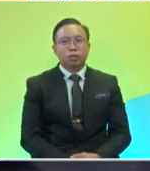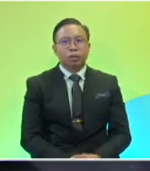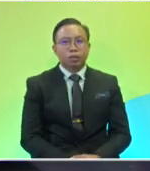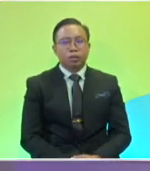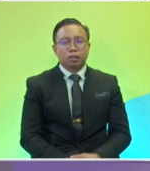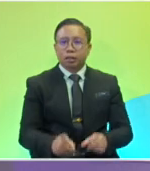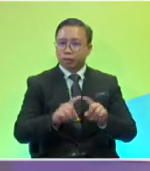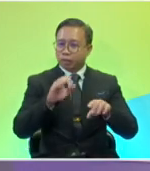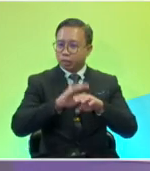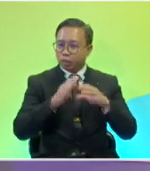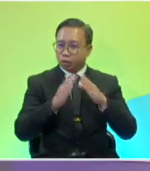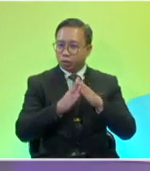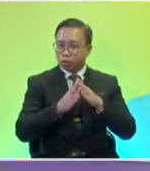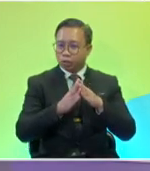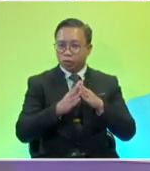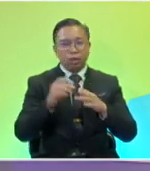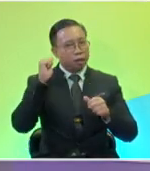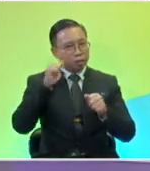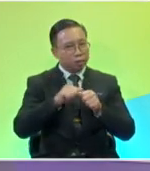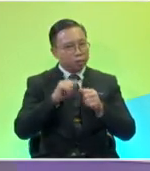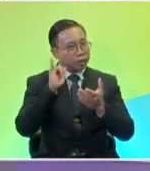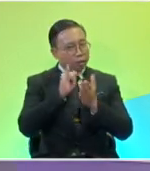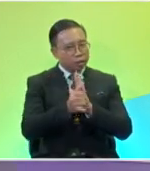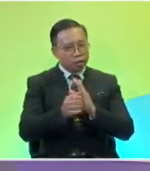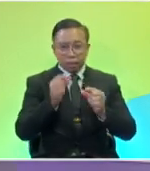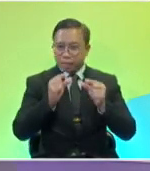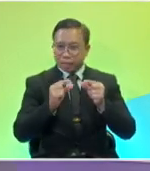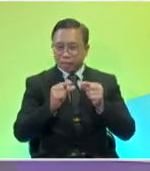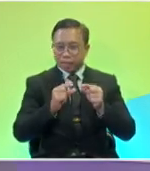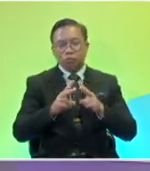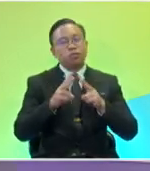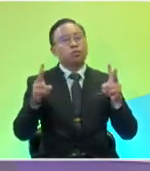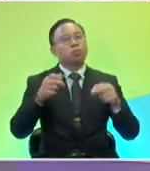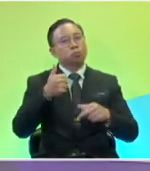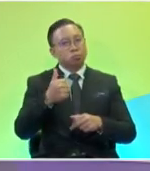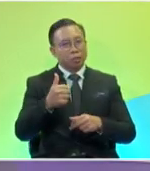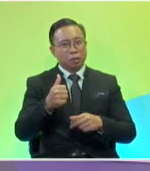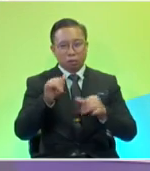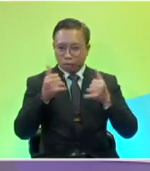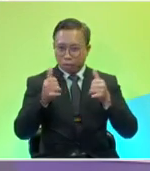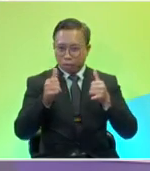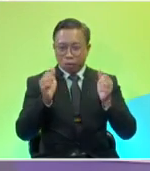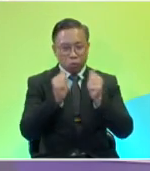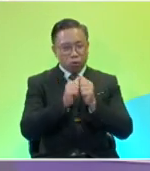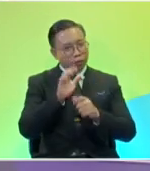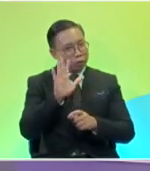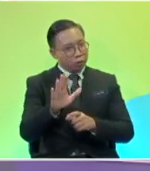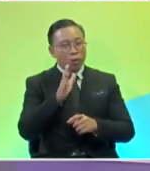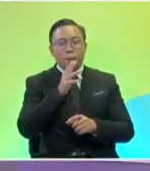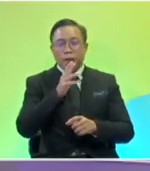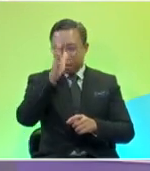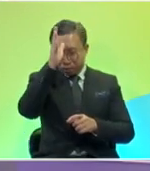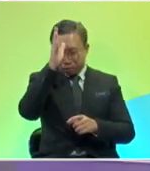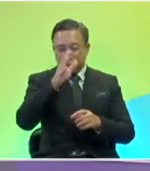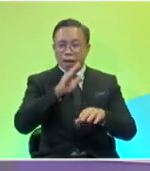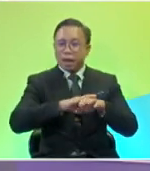But everyone at home, please remember this game, okay? It's pretty exciting. And you can also play with your parents, you know, people